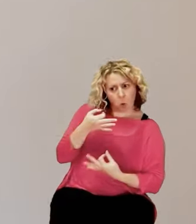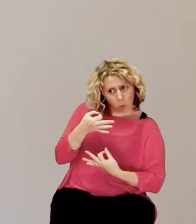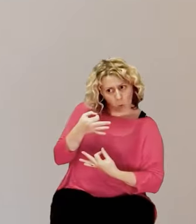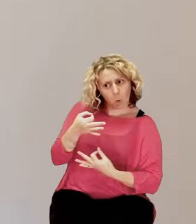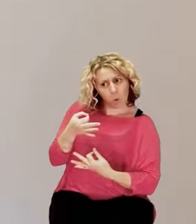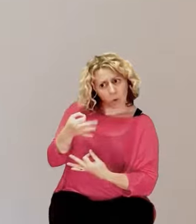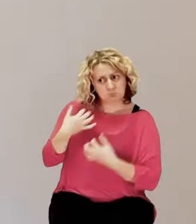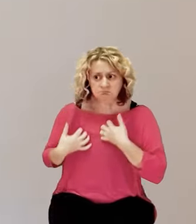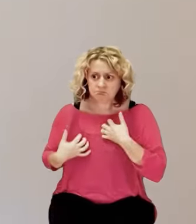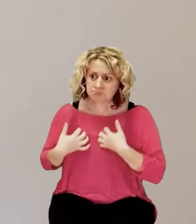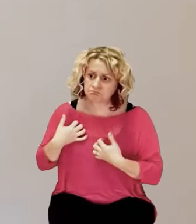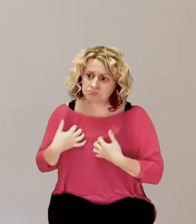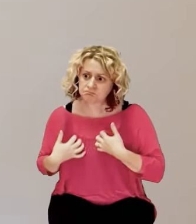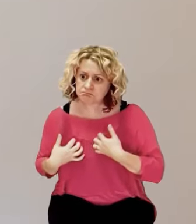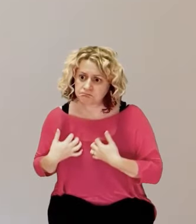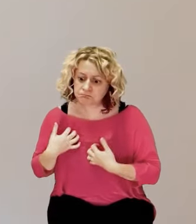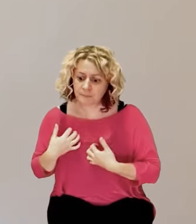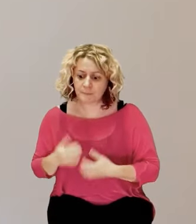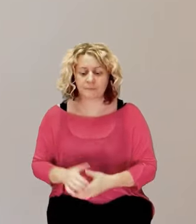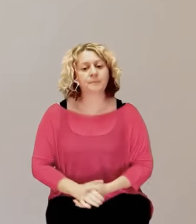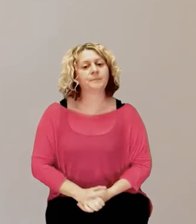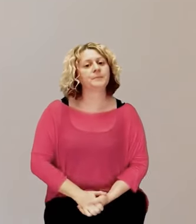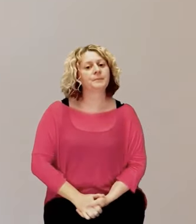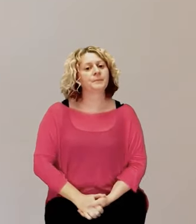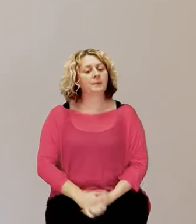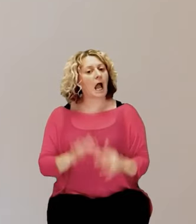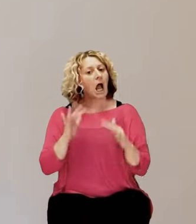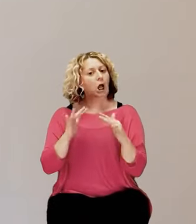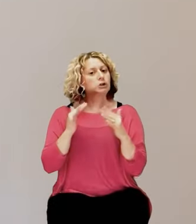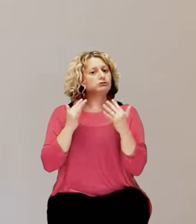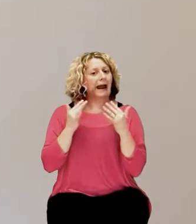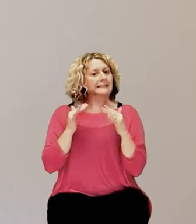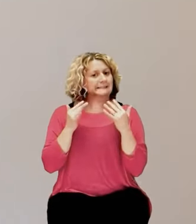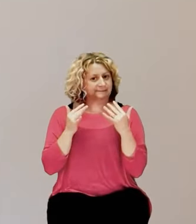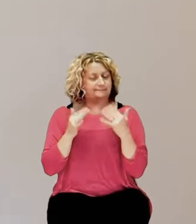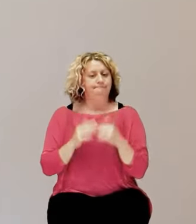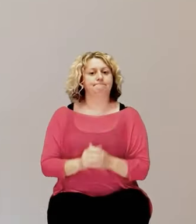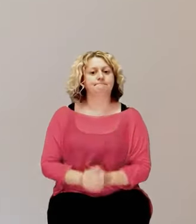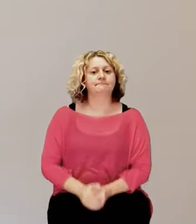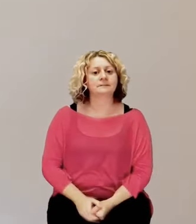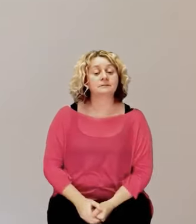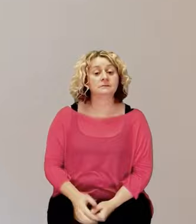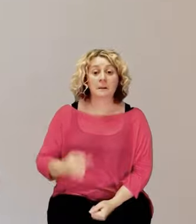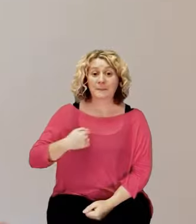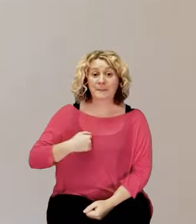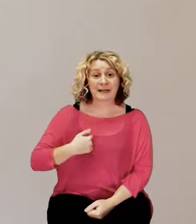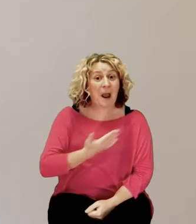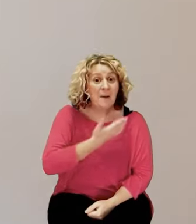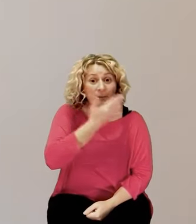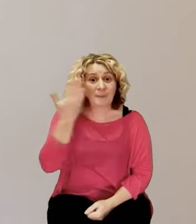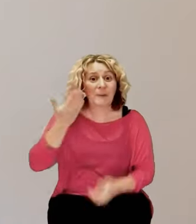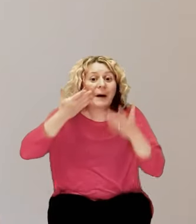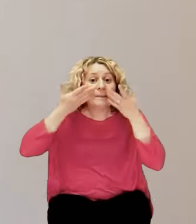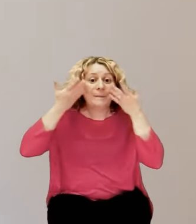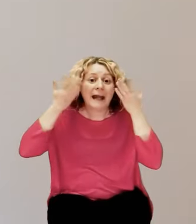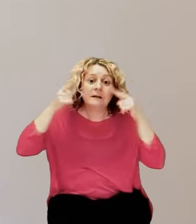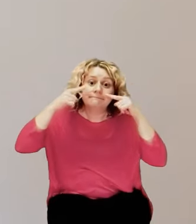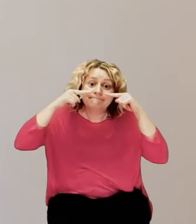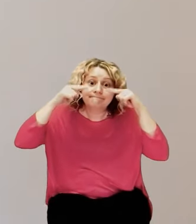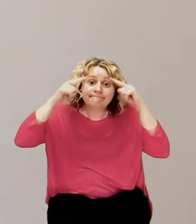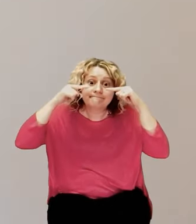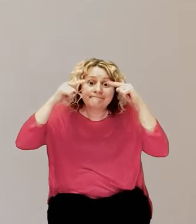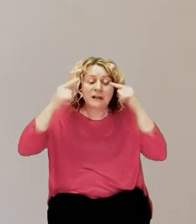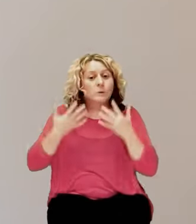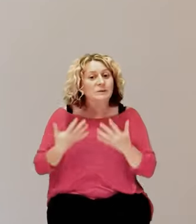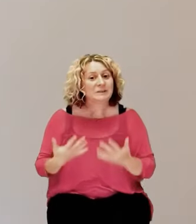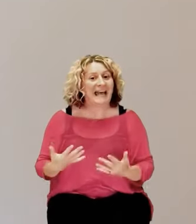see, I haven't got any makeup on today. And so the cosmetics aren't helping me. And obviously, particularly attractive